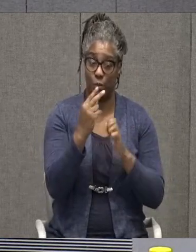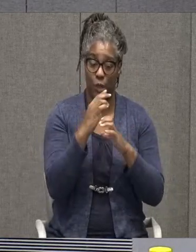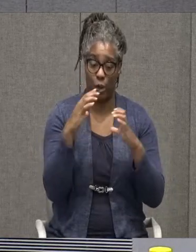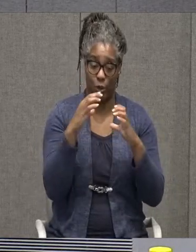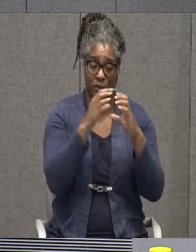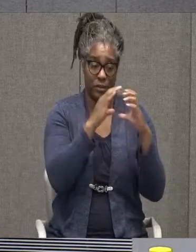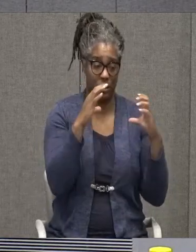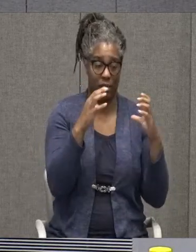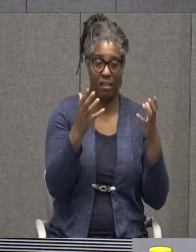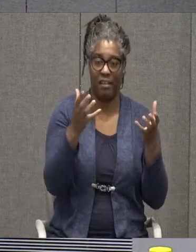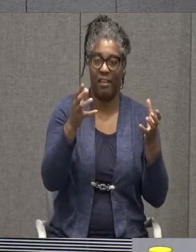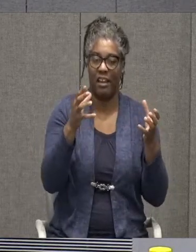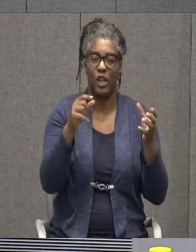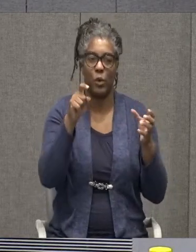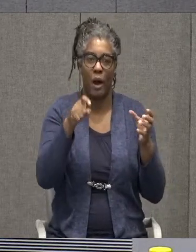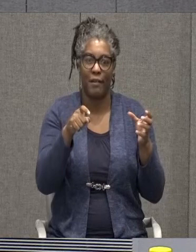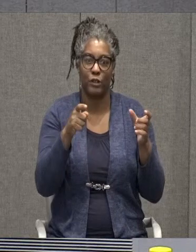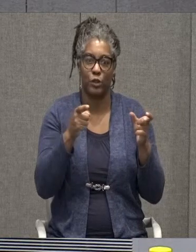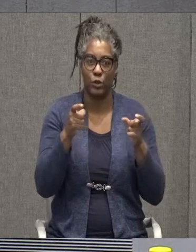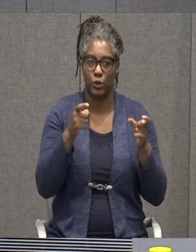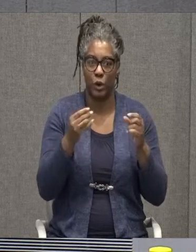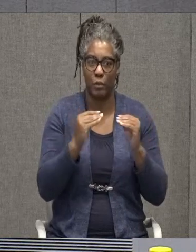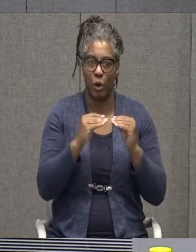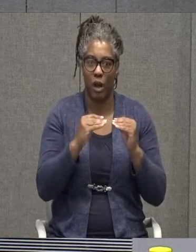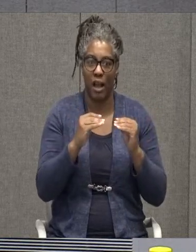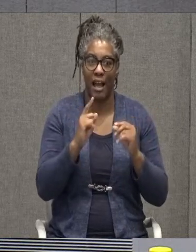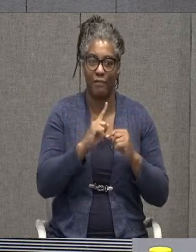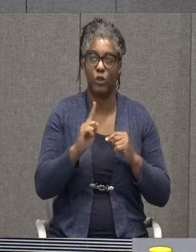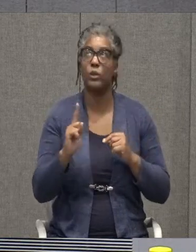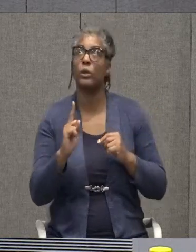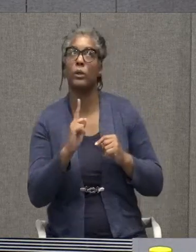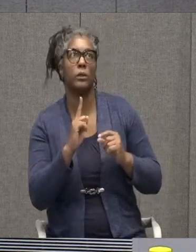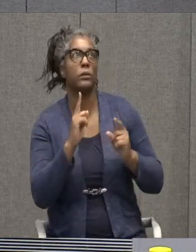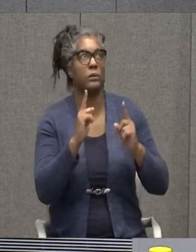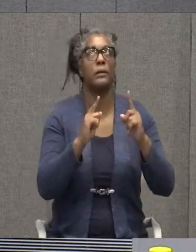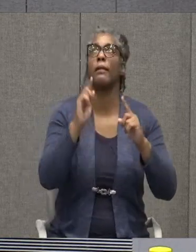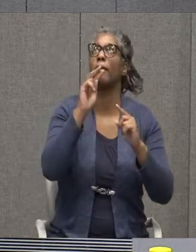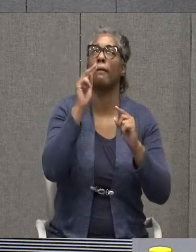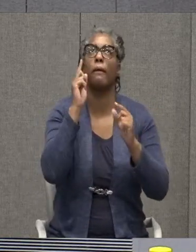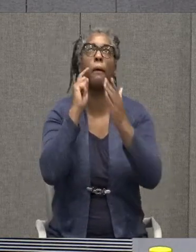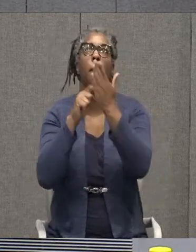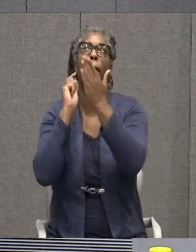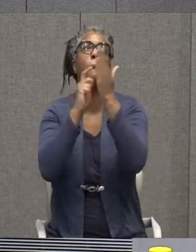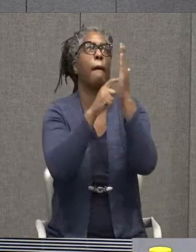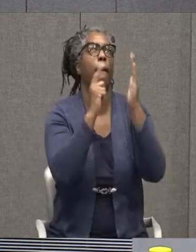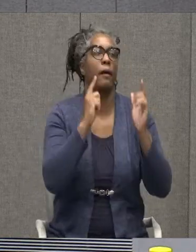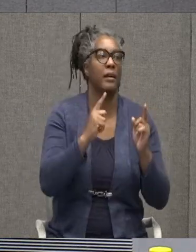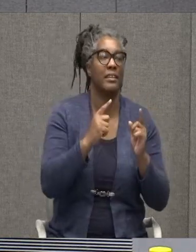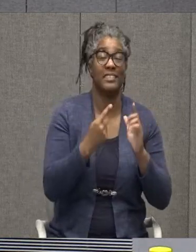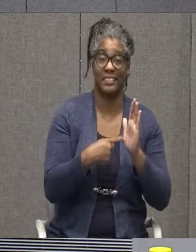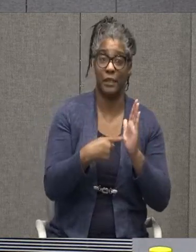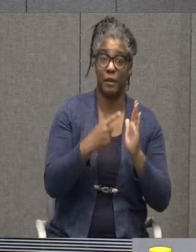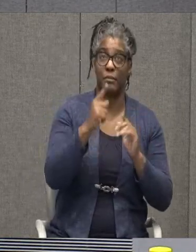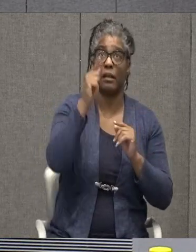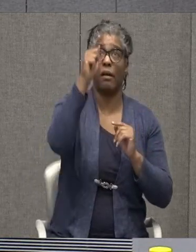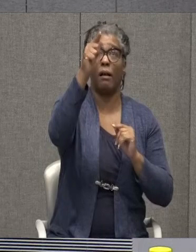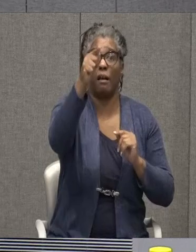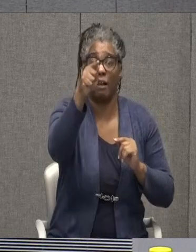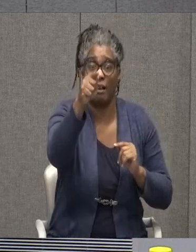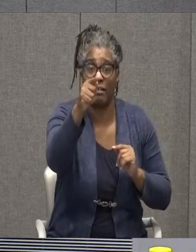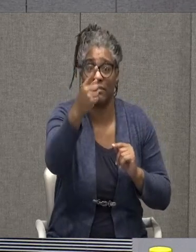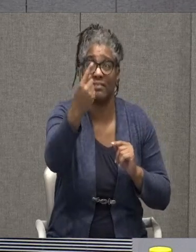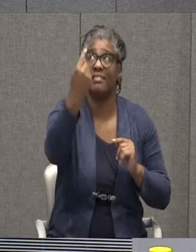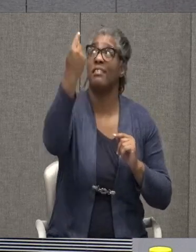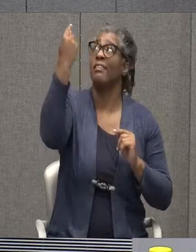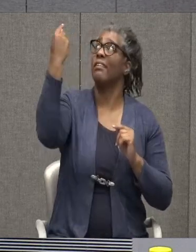And it forced me to move around more because the balloons were floating around. Sometimes one would go in front of me. Sometimes